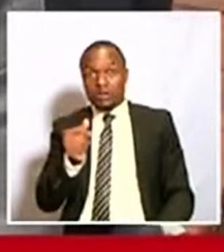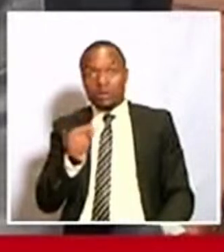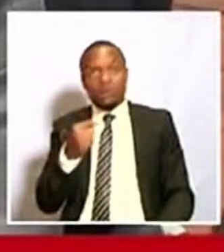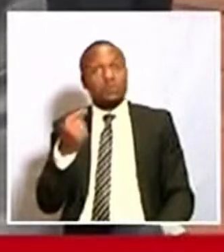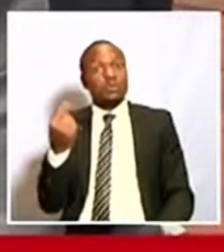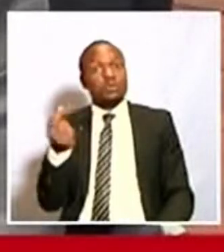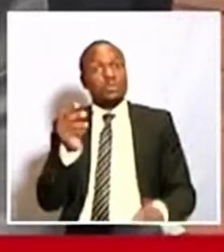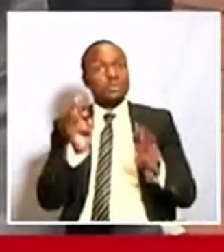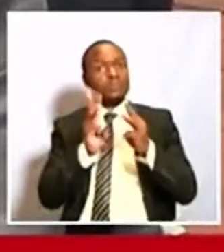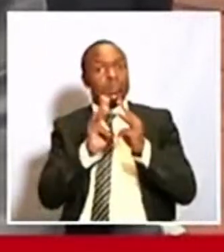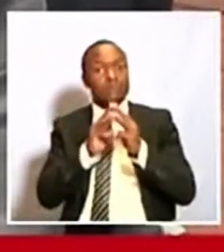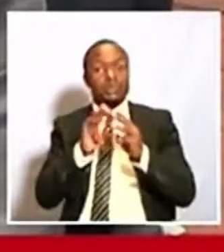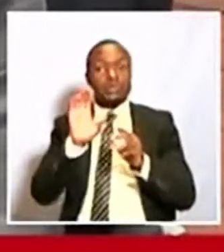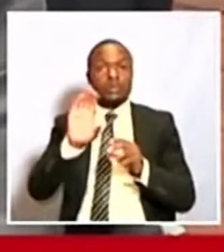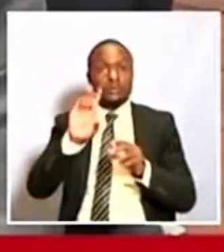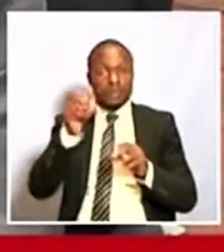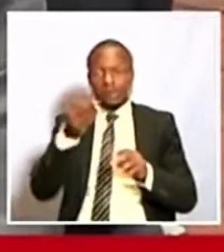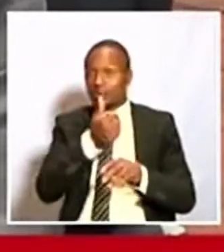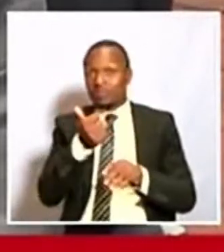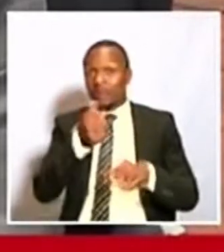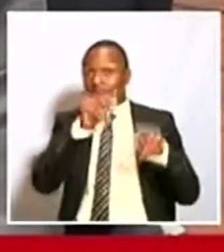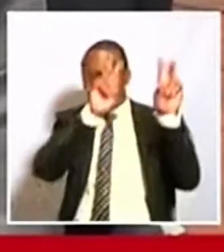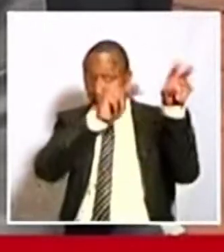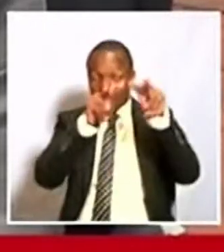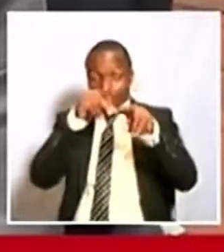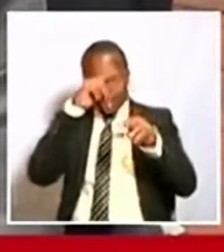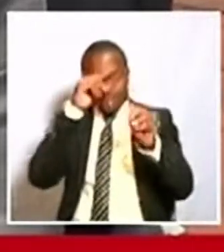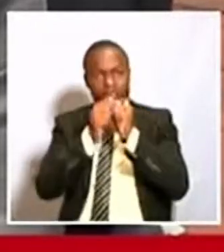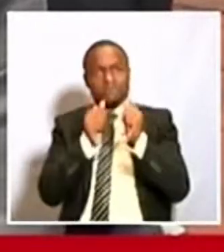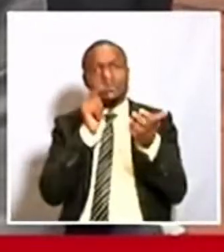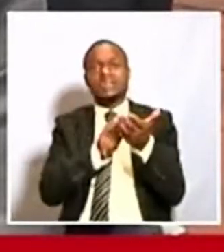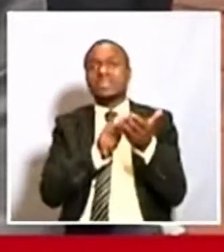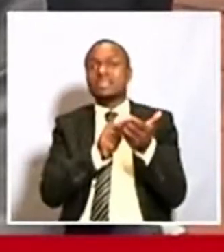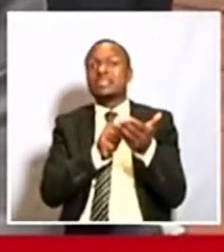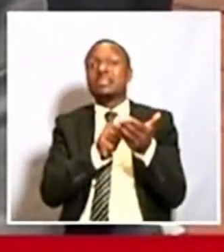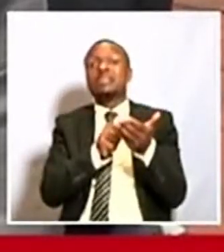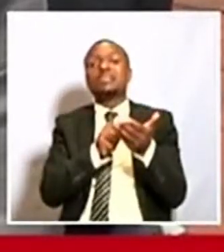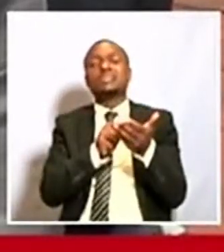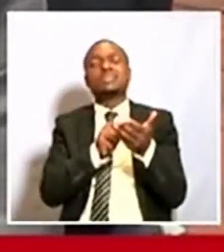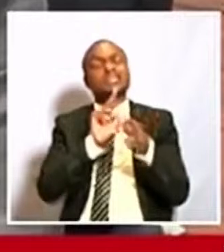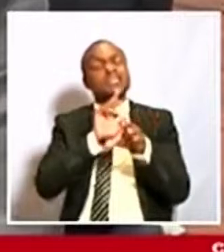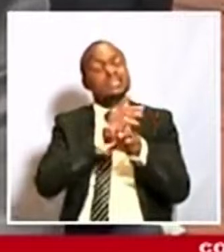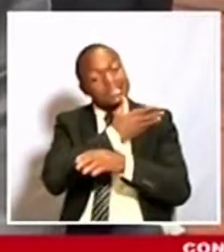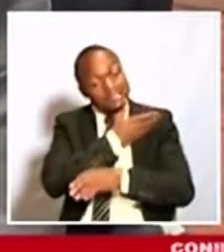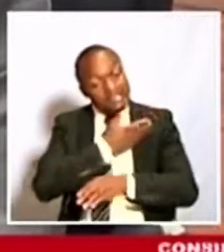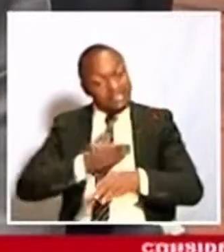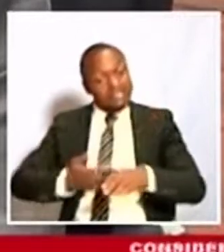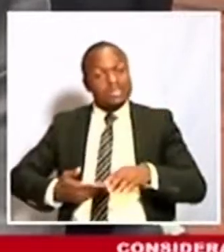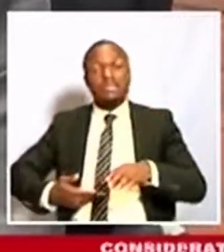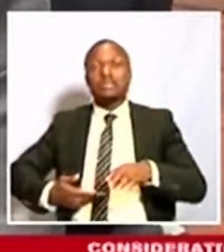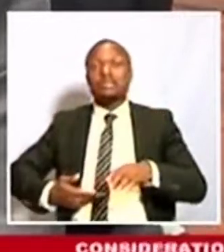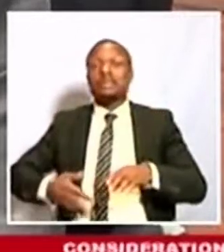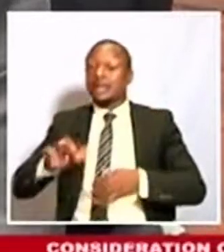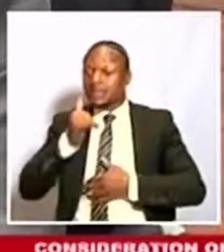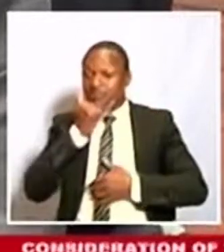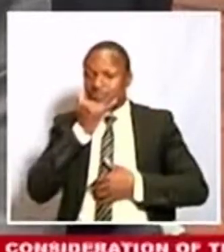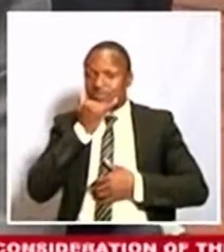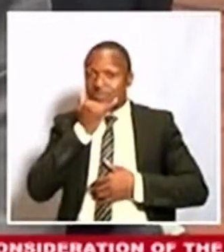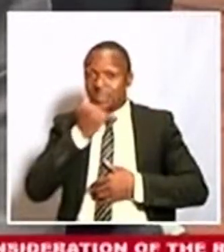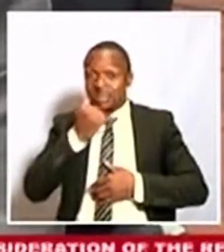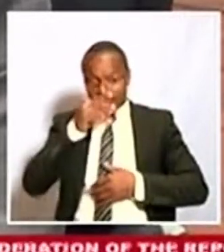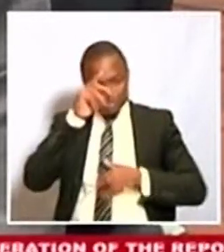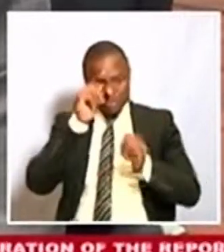any monitoring? Because this is a serious lapse, and you are getting cover that because the